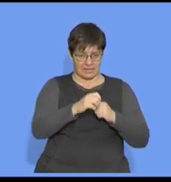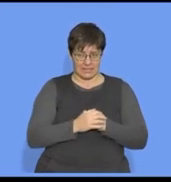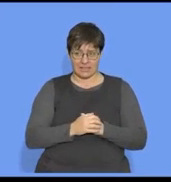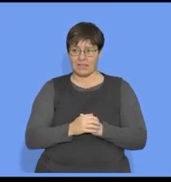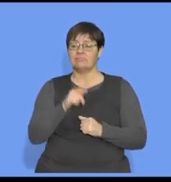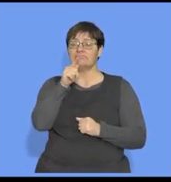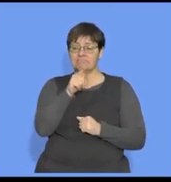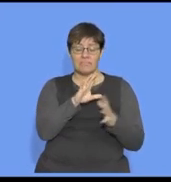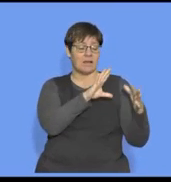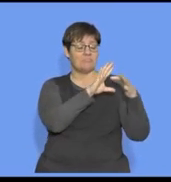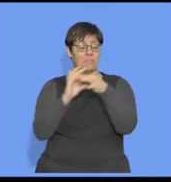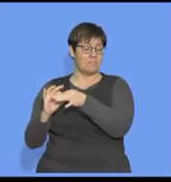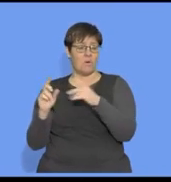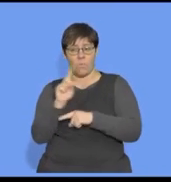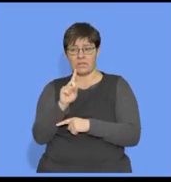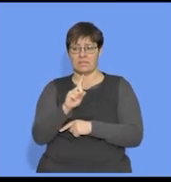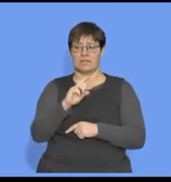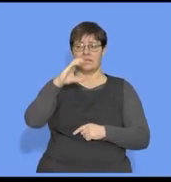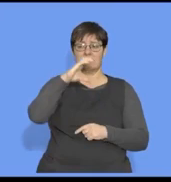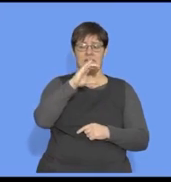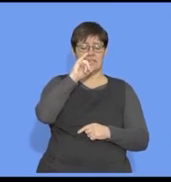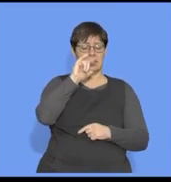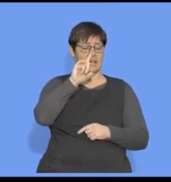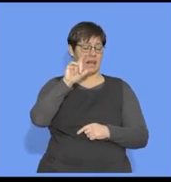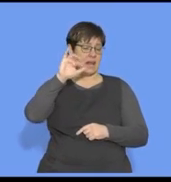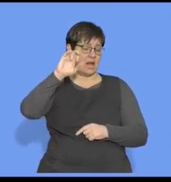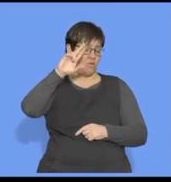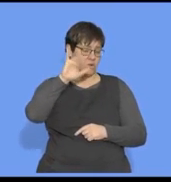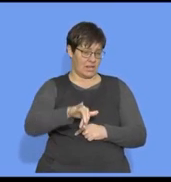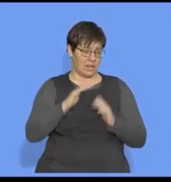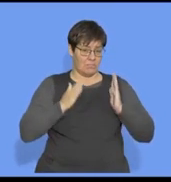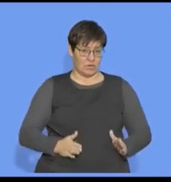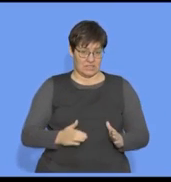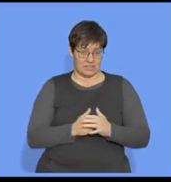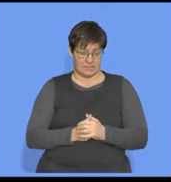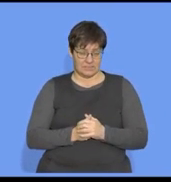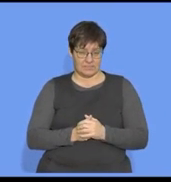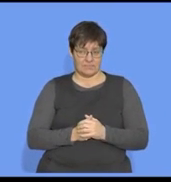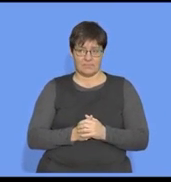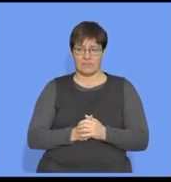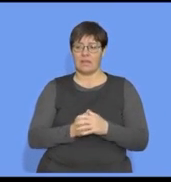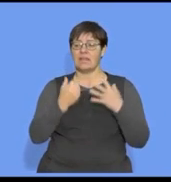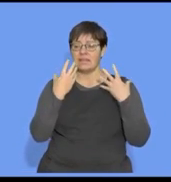suspensory ligaments are attached to the ciliary body. Then we've got